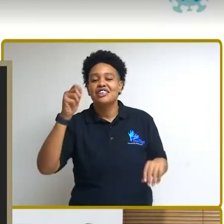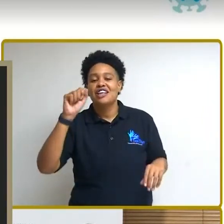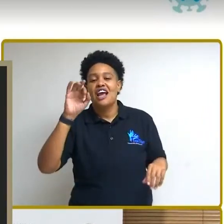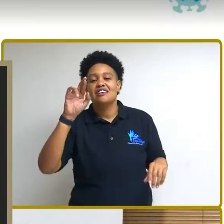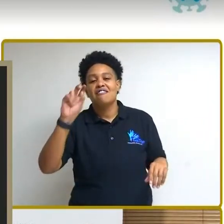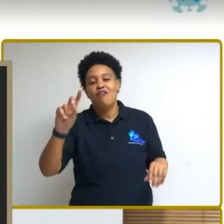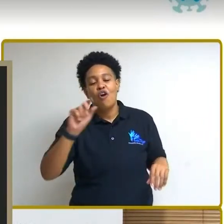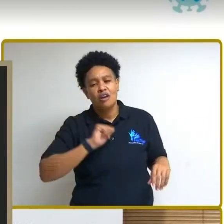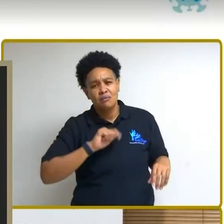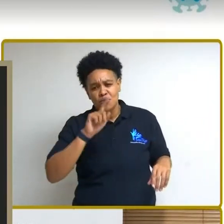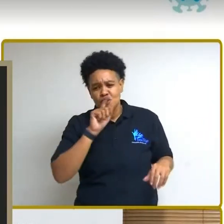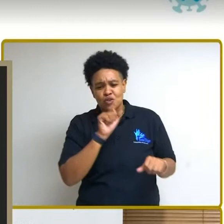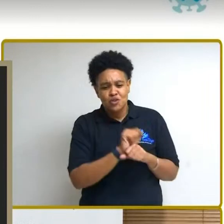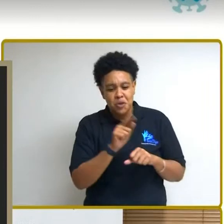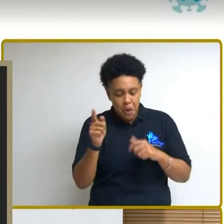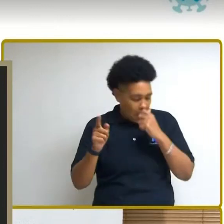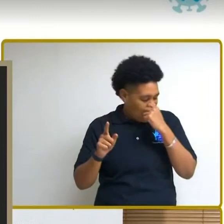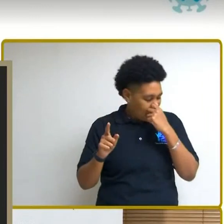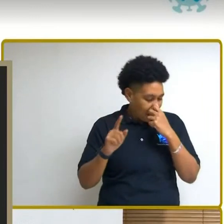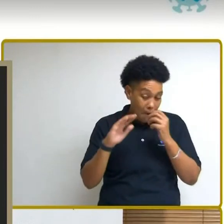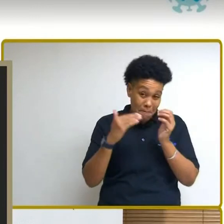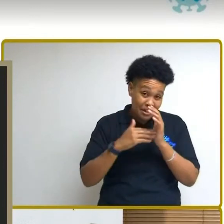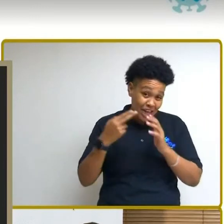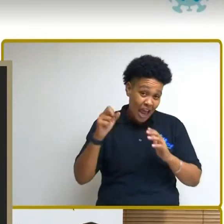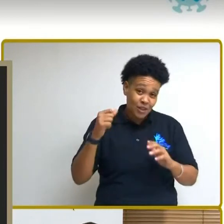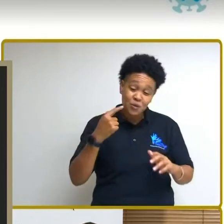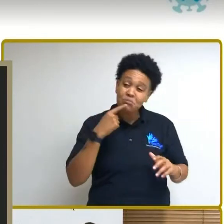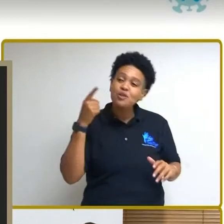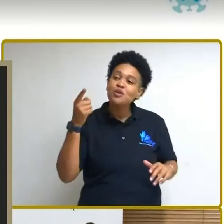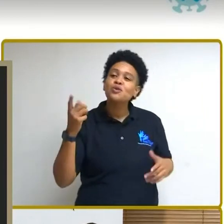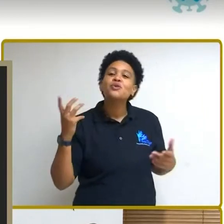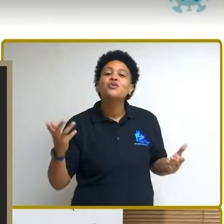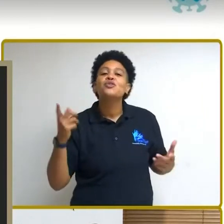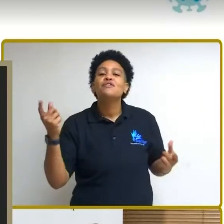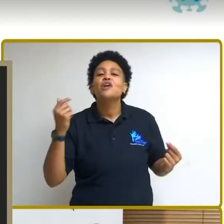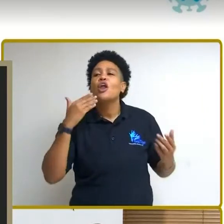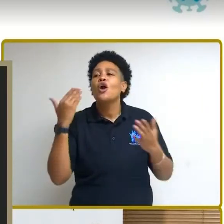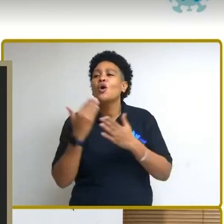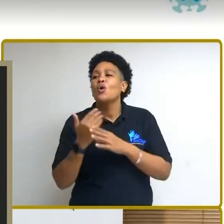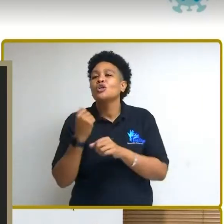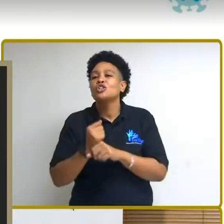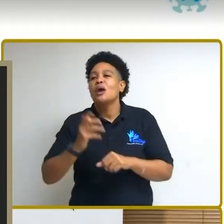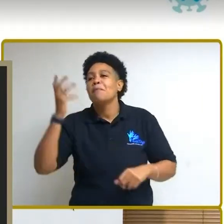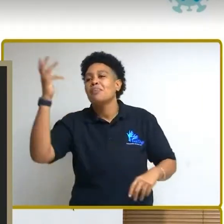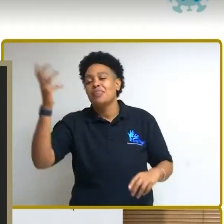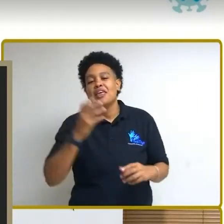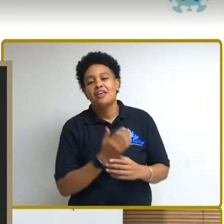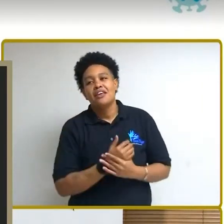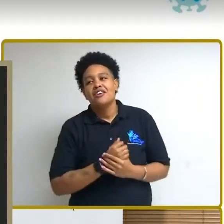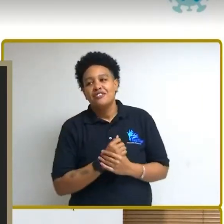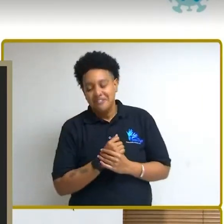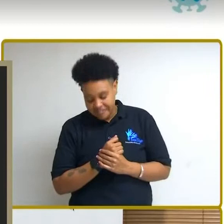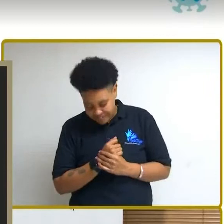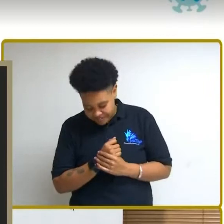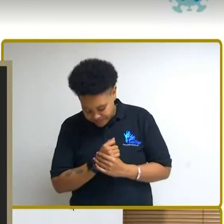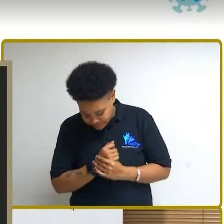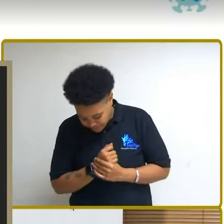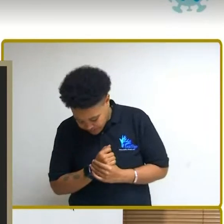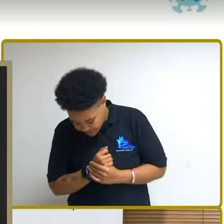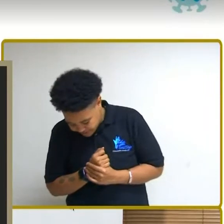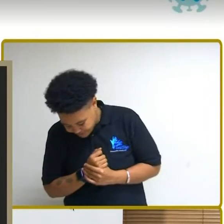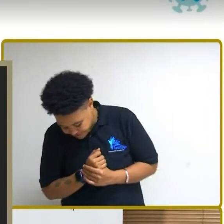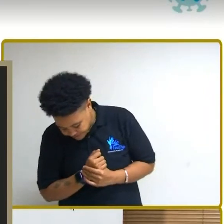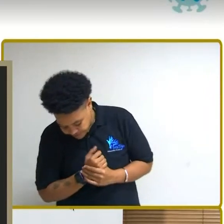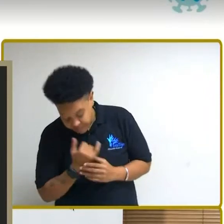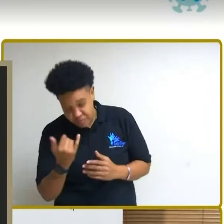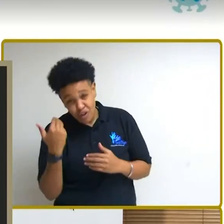I'm sure Manchester High misses you, sir. You've done a good job there. But now you're wearing a